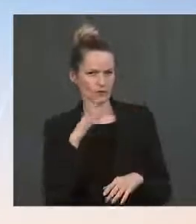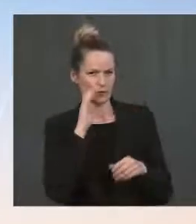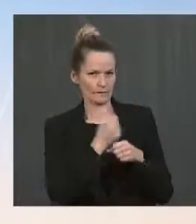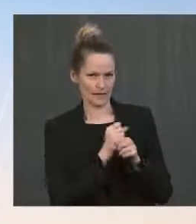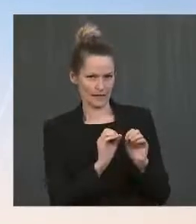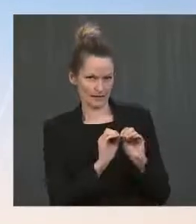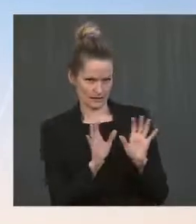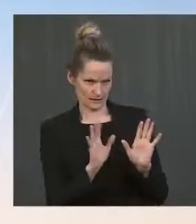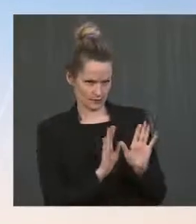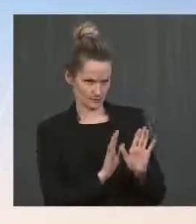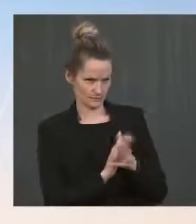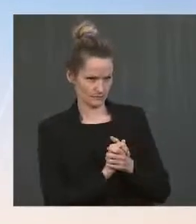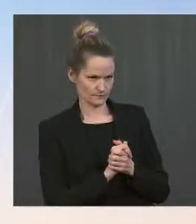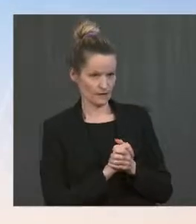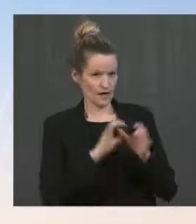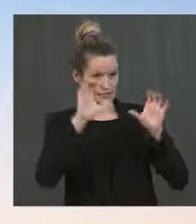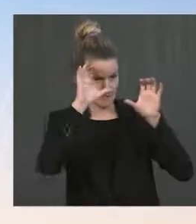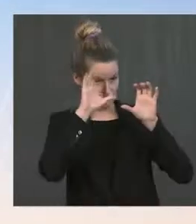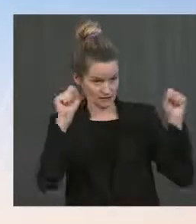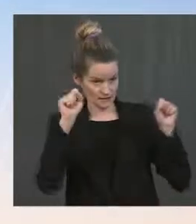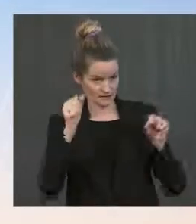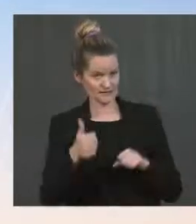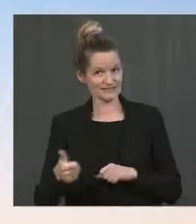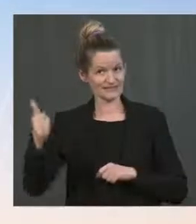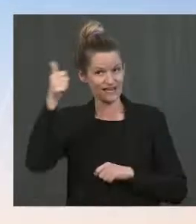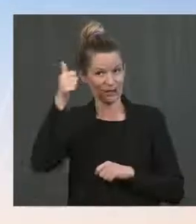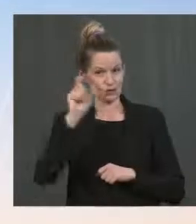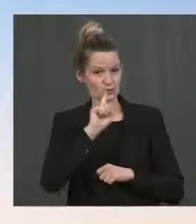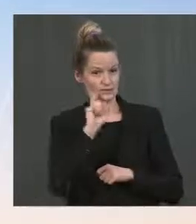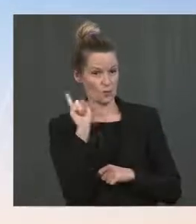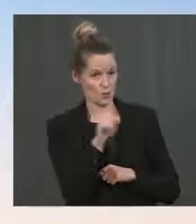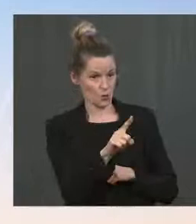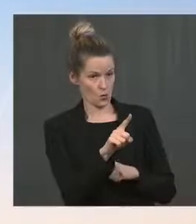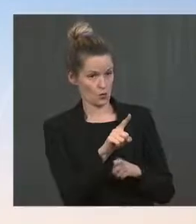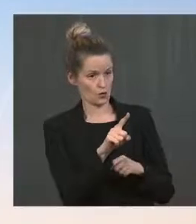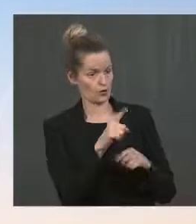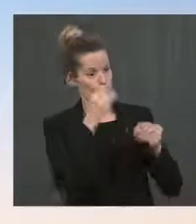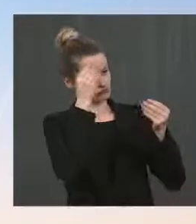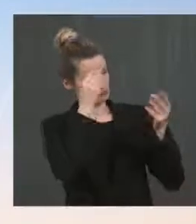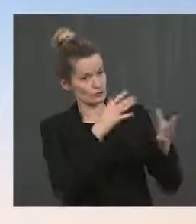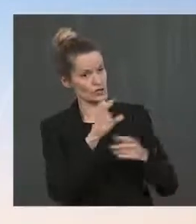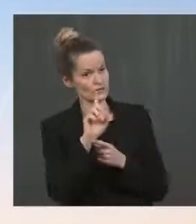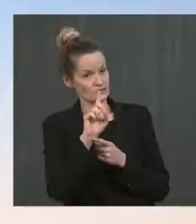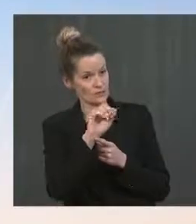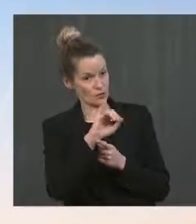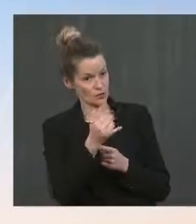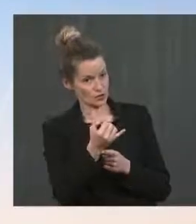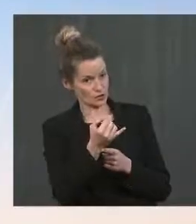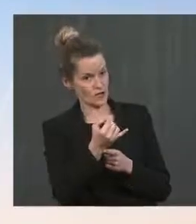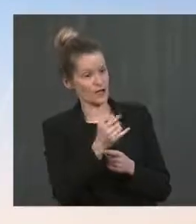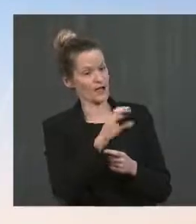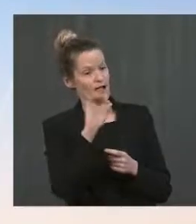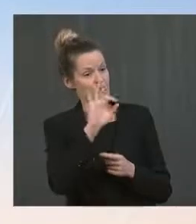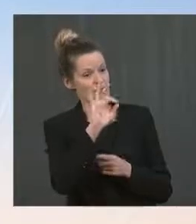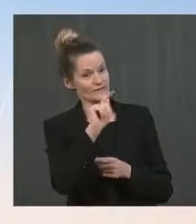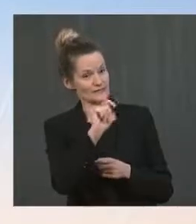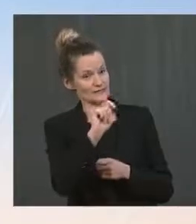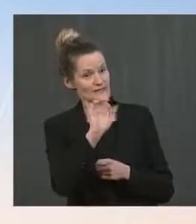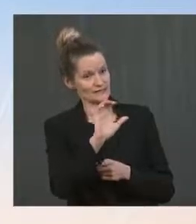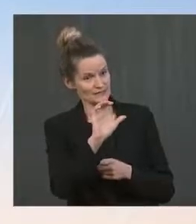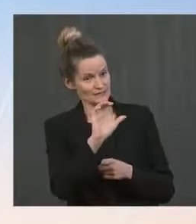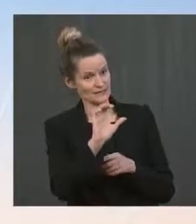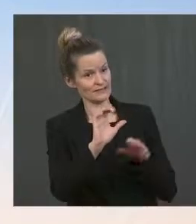the President's executive order directs the Department of Justice and the FTC to train their enforcement